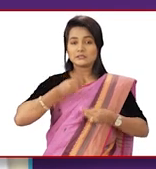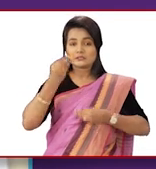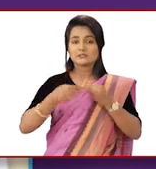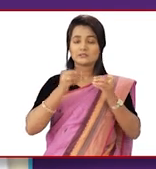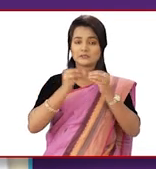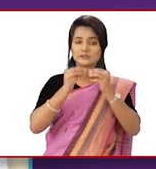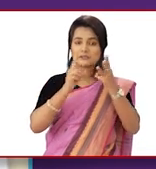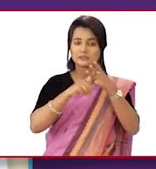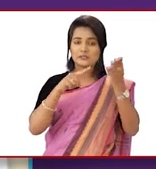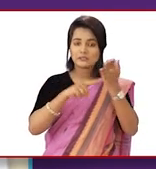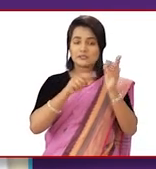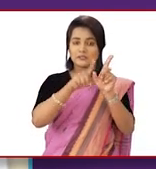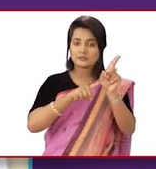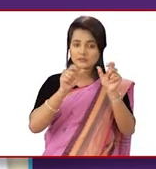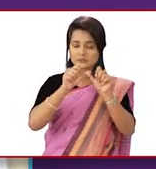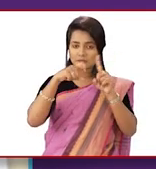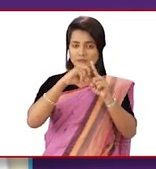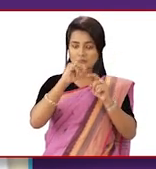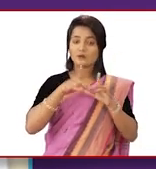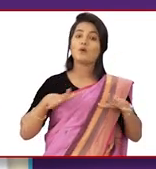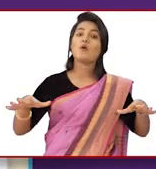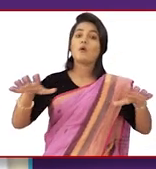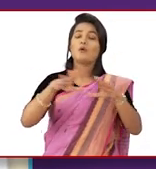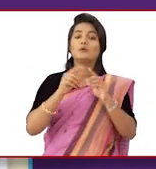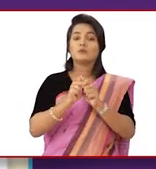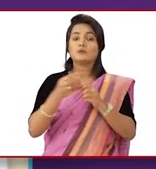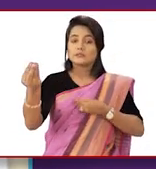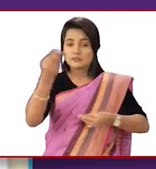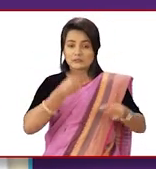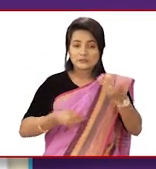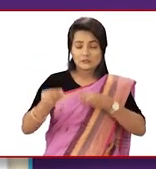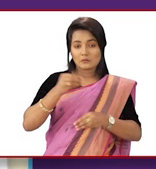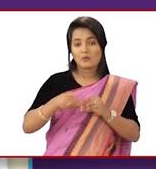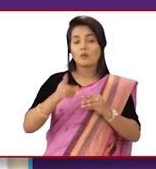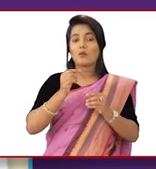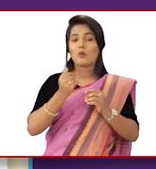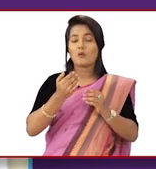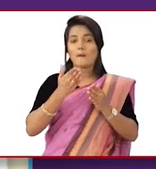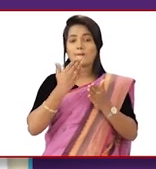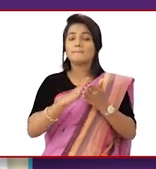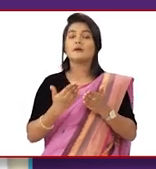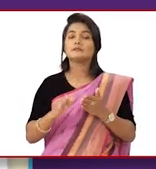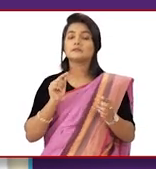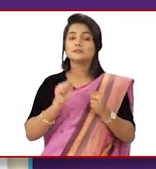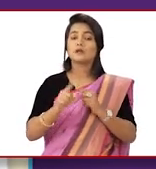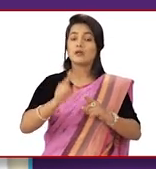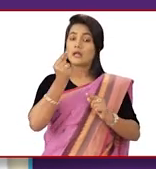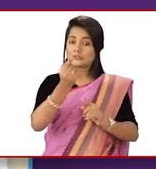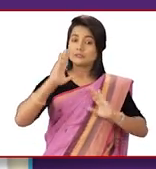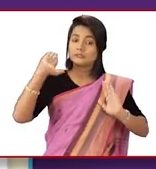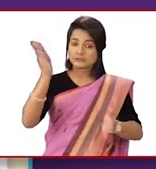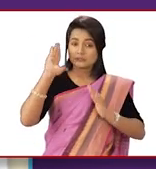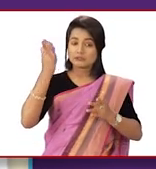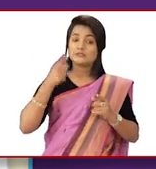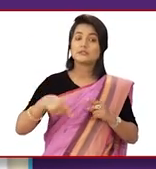was built by all of us, it's all of us who need to contribute in breaking that. It's any movement